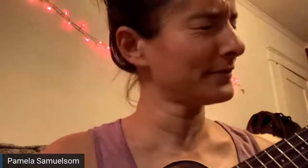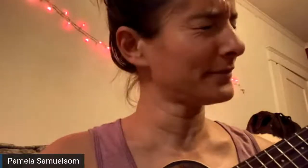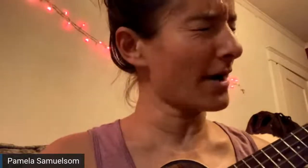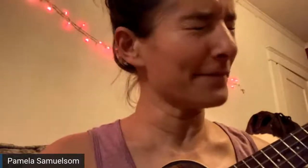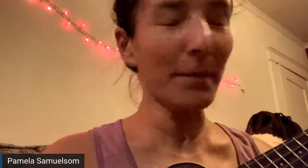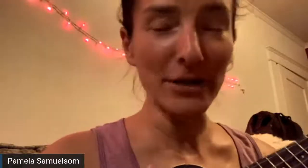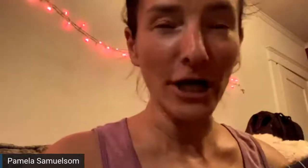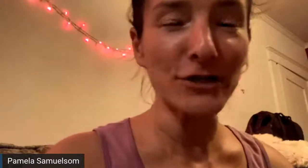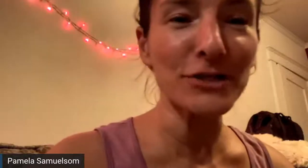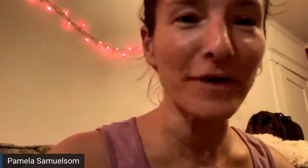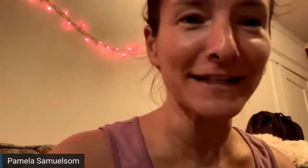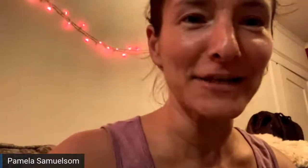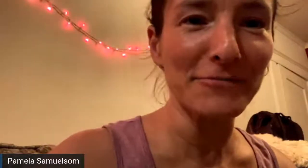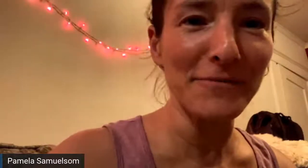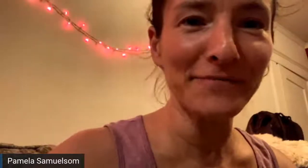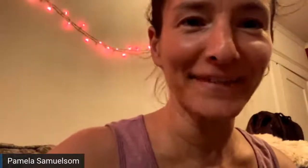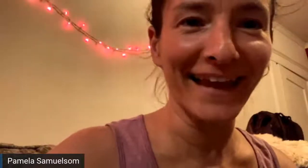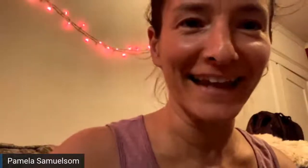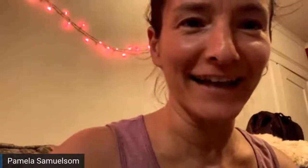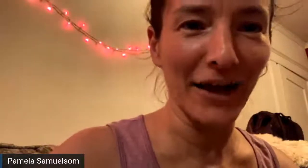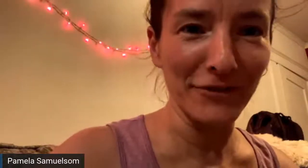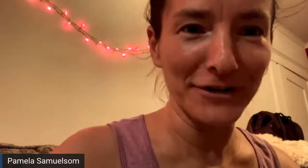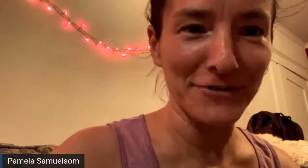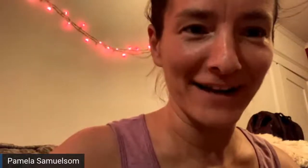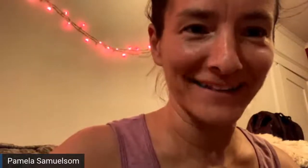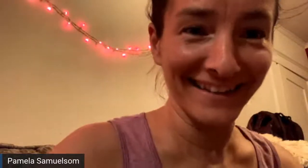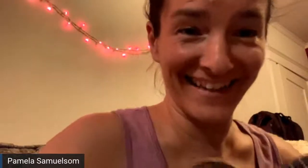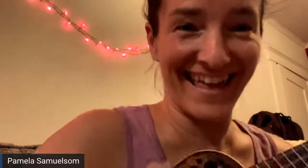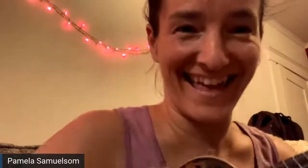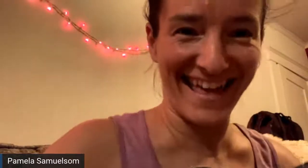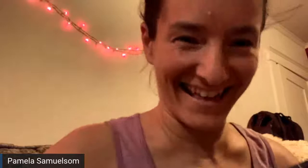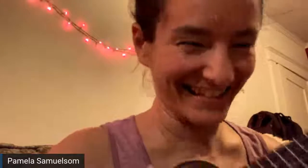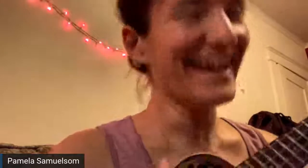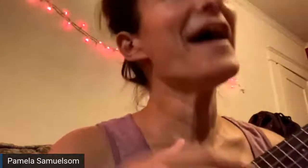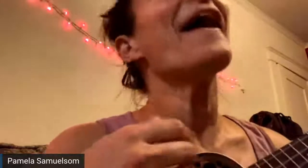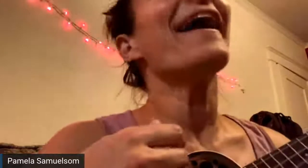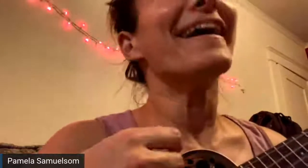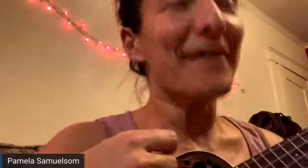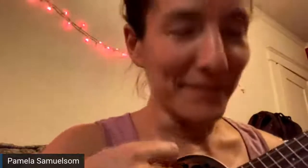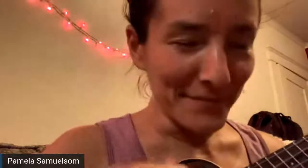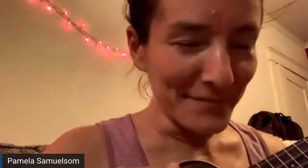Ooh, sorry, my child just ran into the room and I got very distracted.